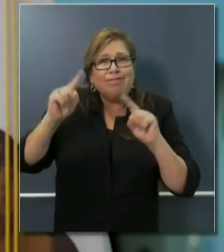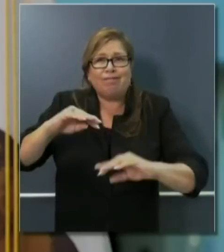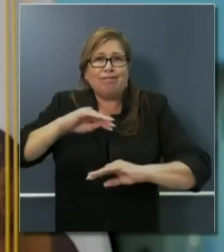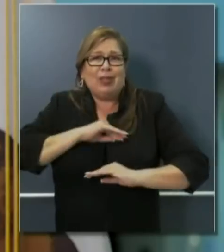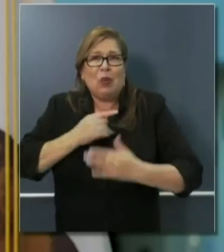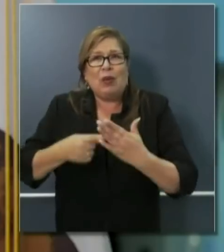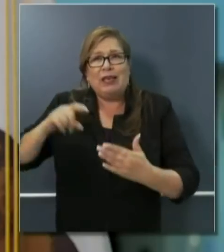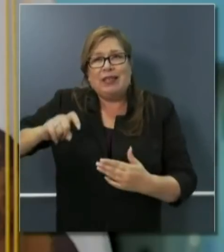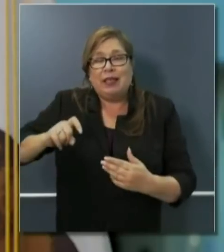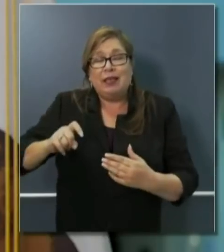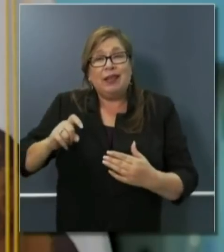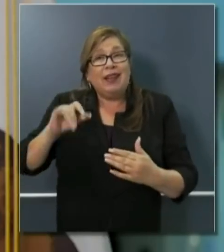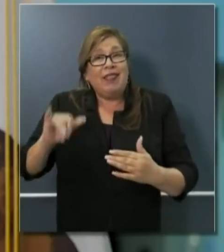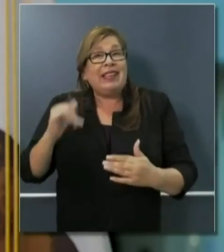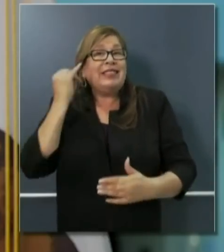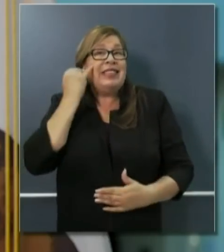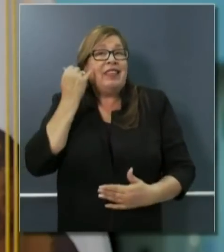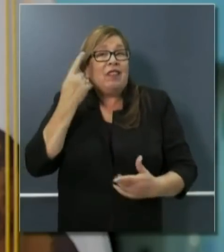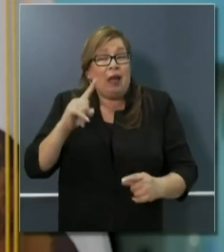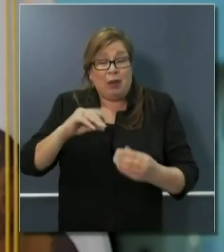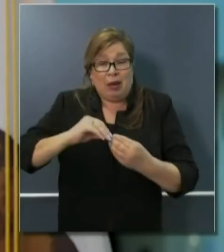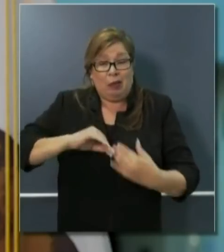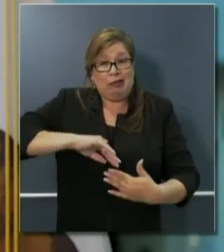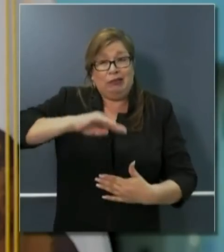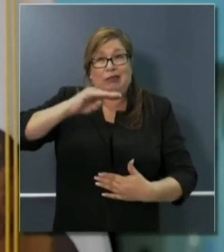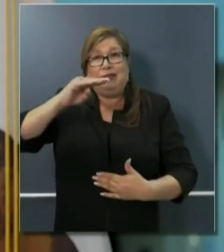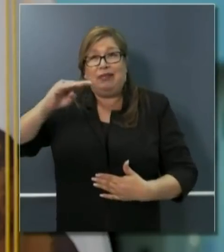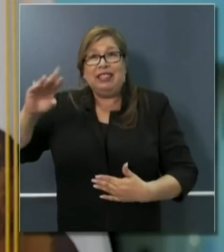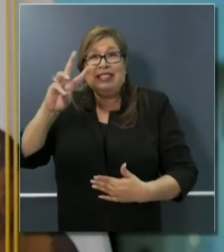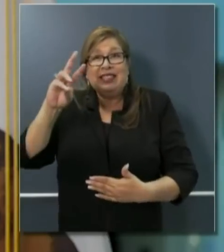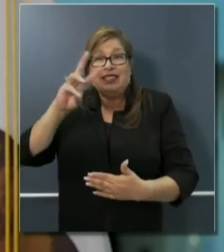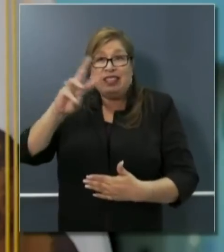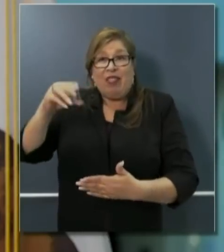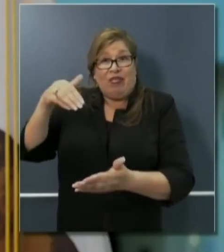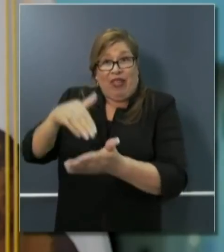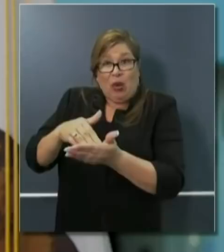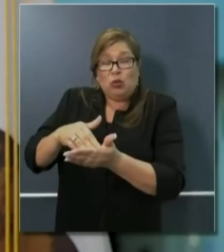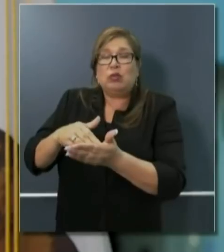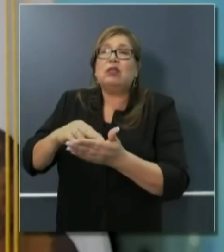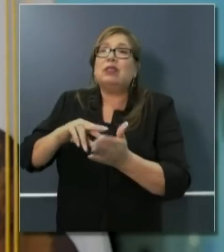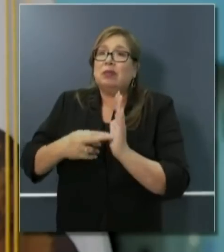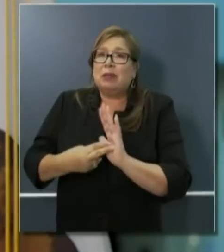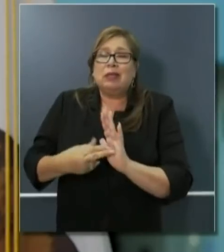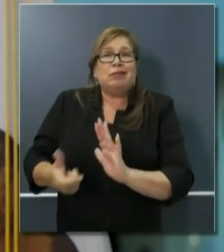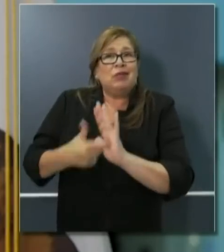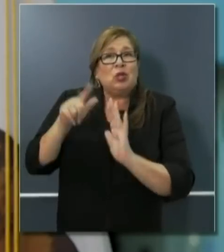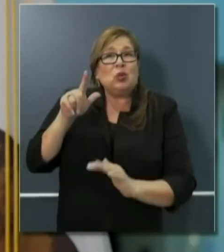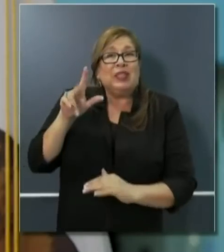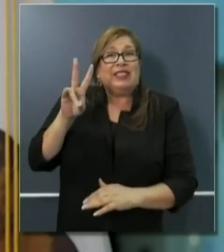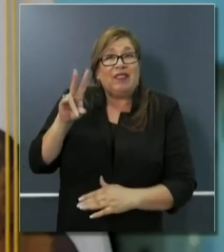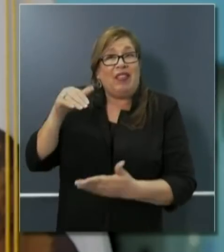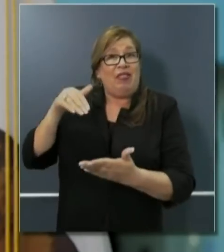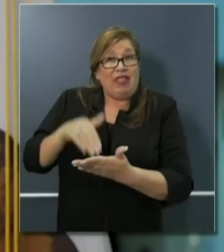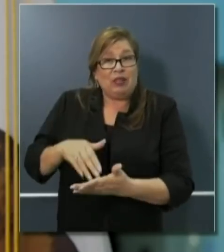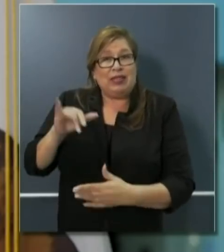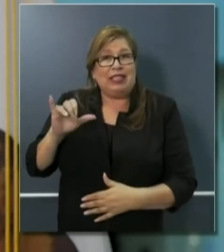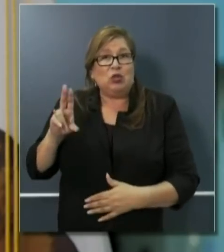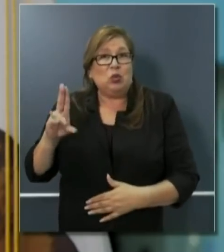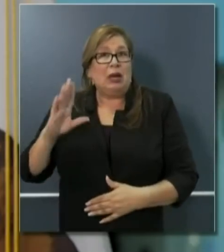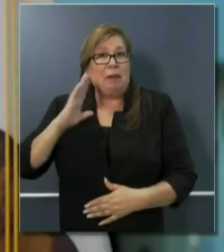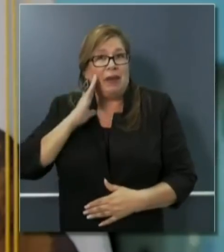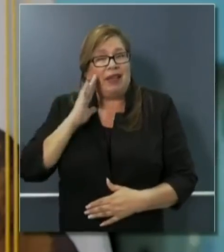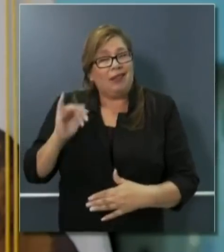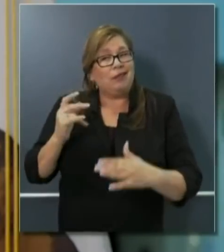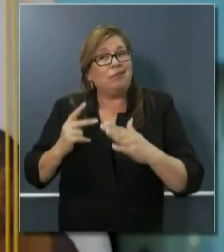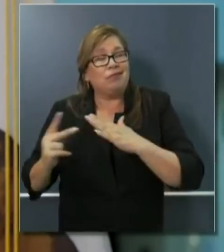phase, which is that 66,000 number, of which would require roughly 27,000 ICU beds based upon the current modeling